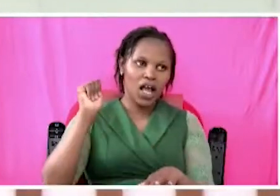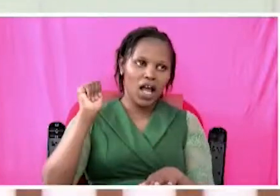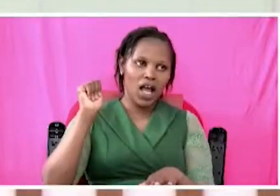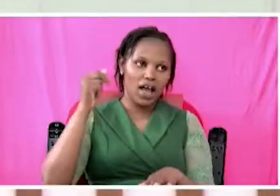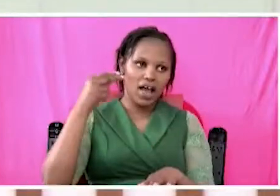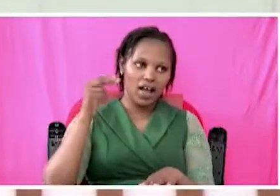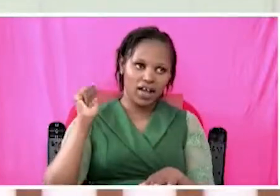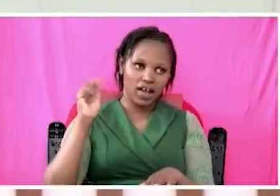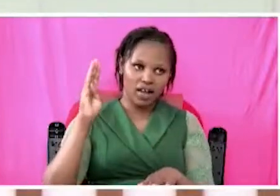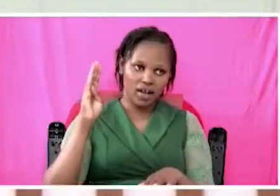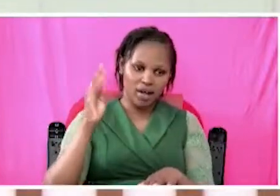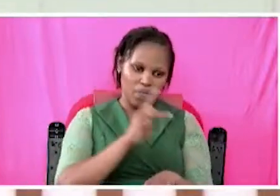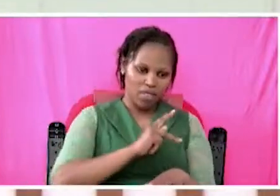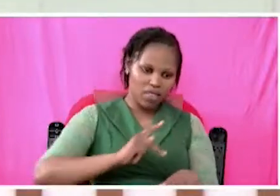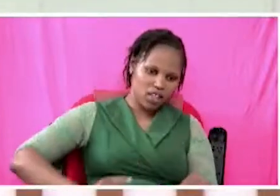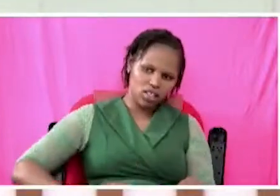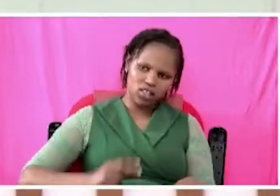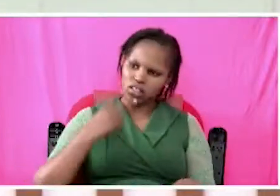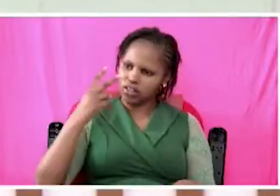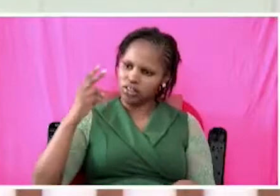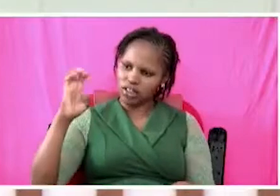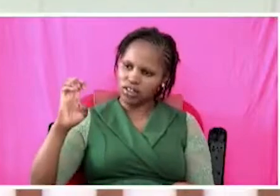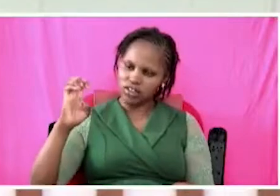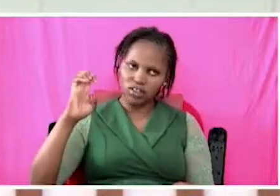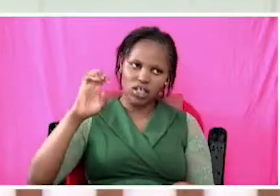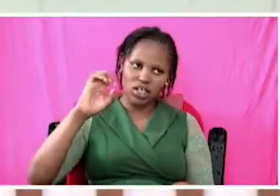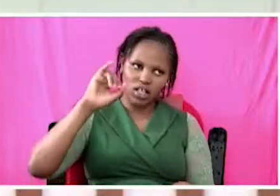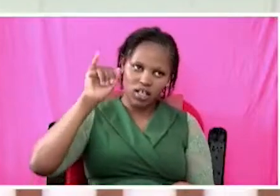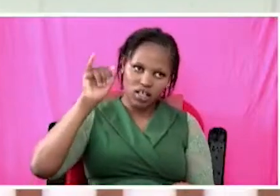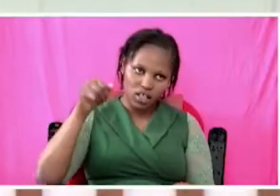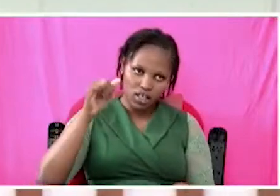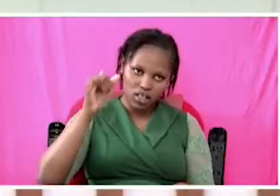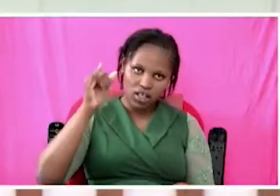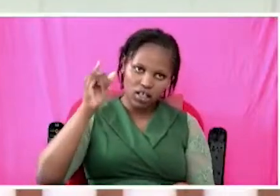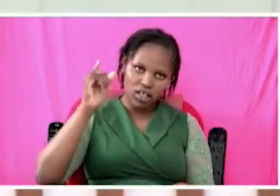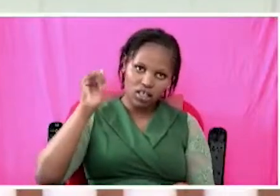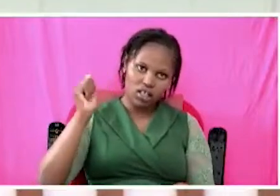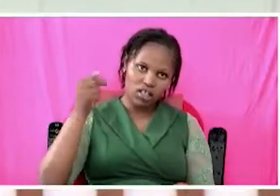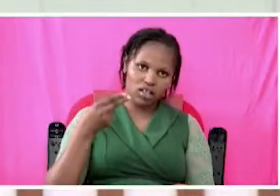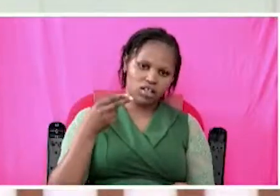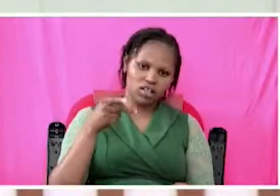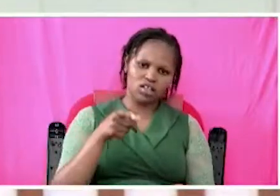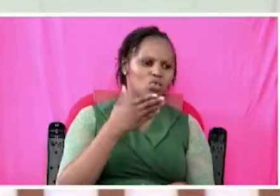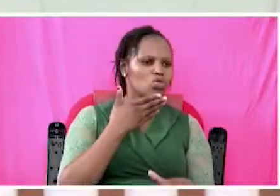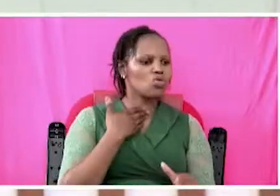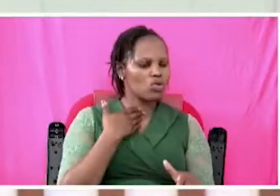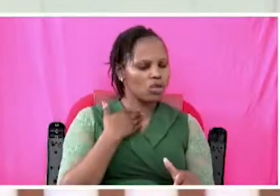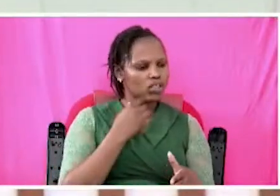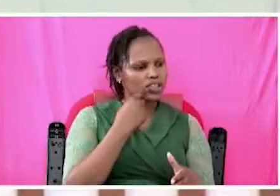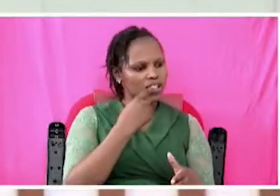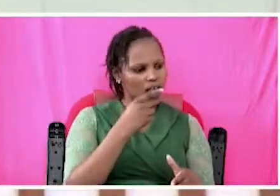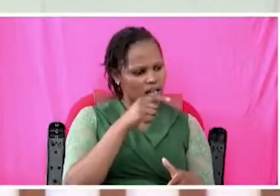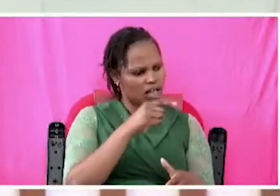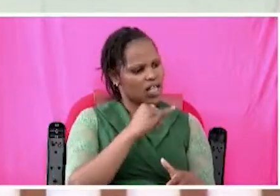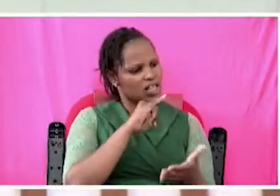when Ahab, the king sees Elijah, this is what he tells him. Is that you,